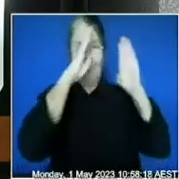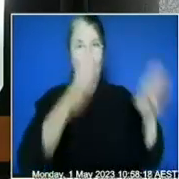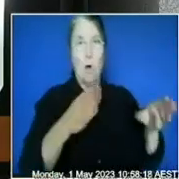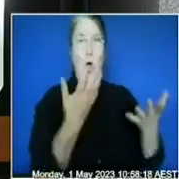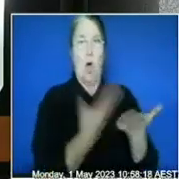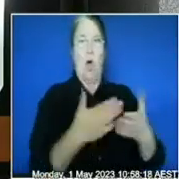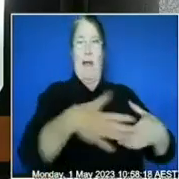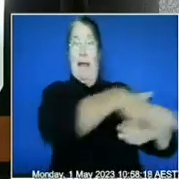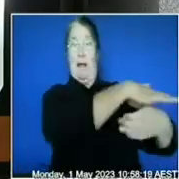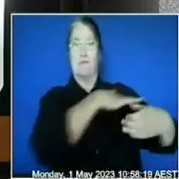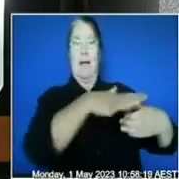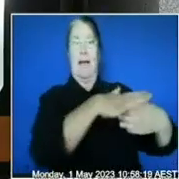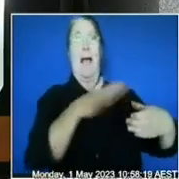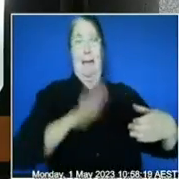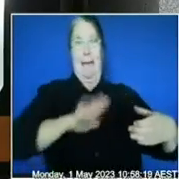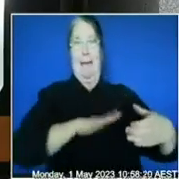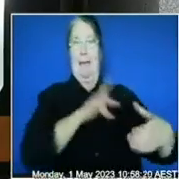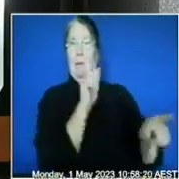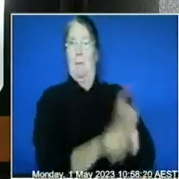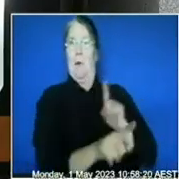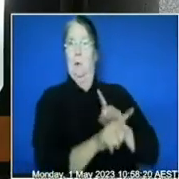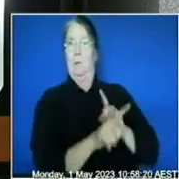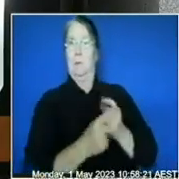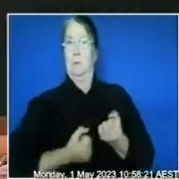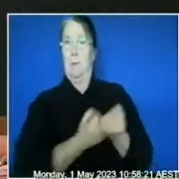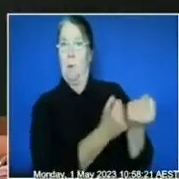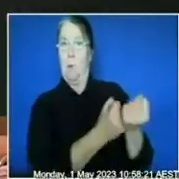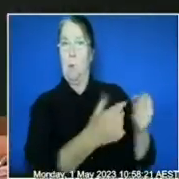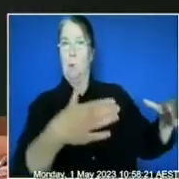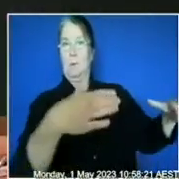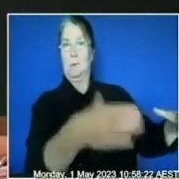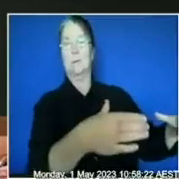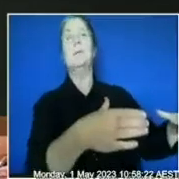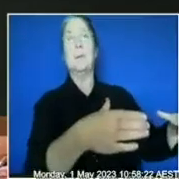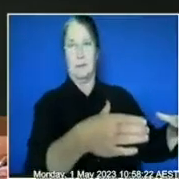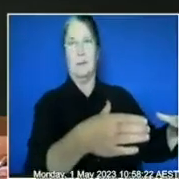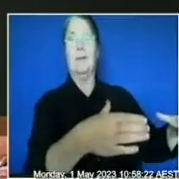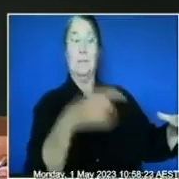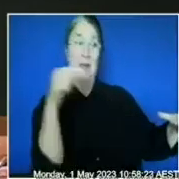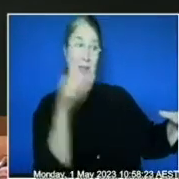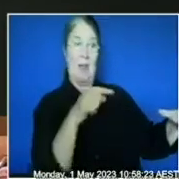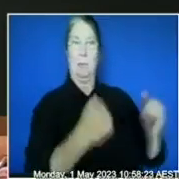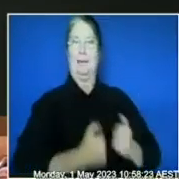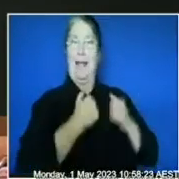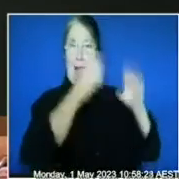provided. So if you're one of those 5 people, what response do you get? So it's still,